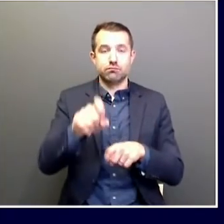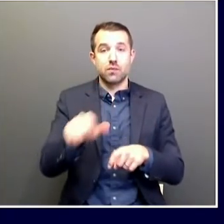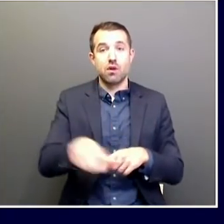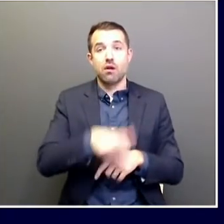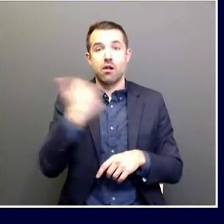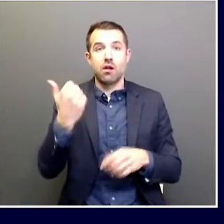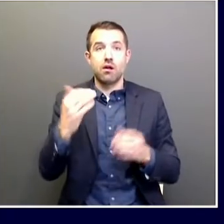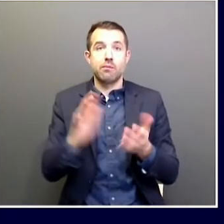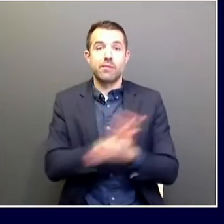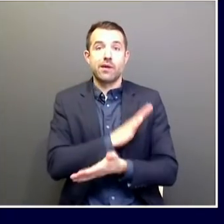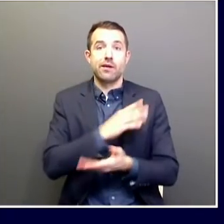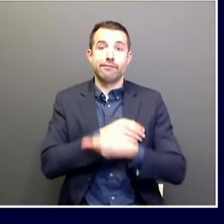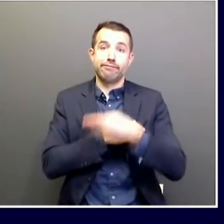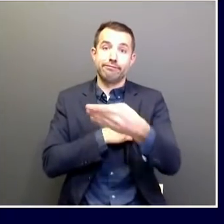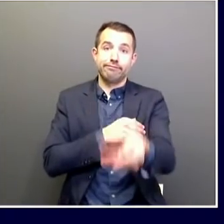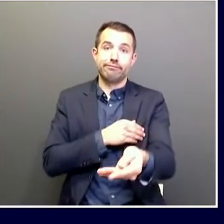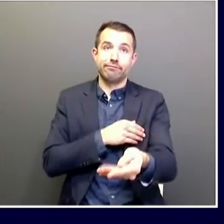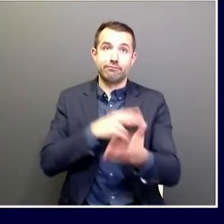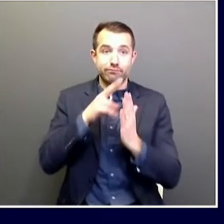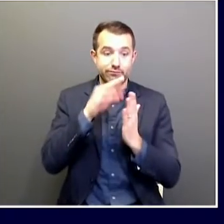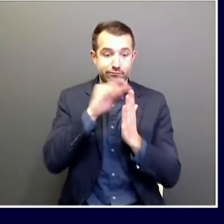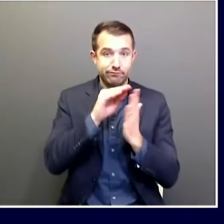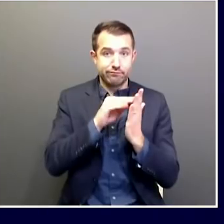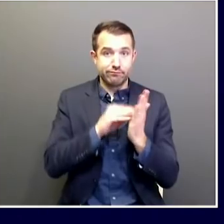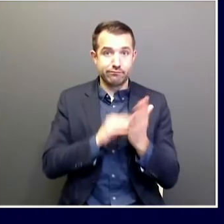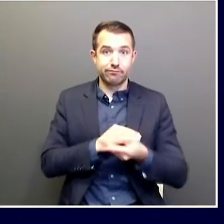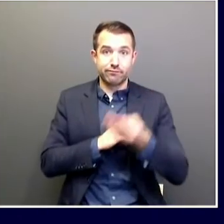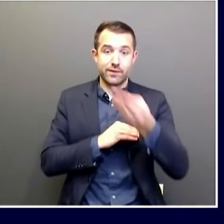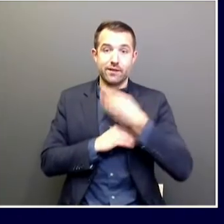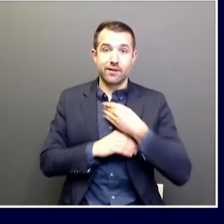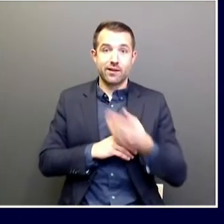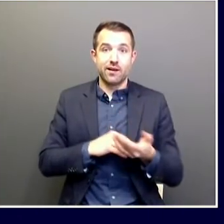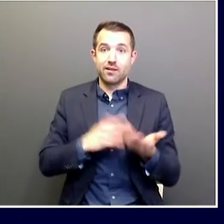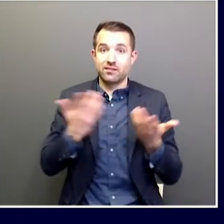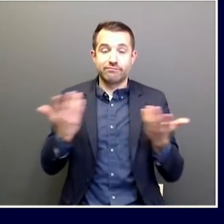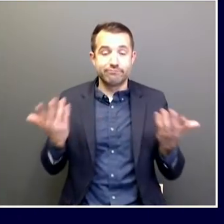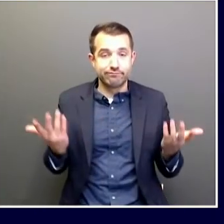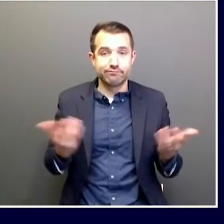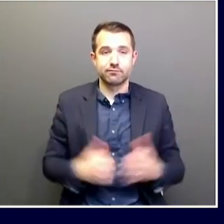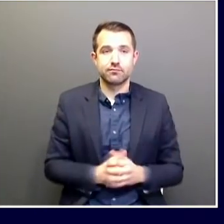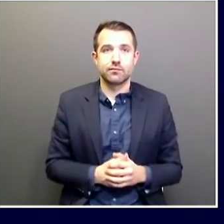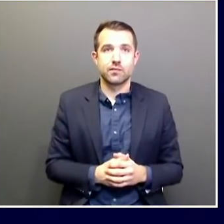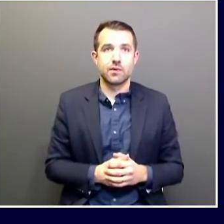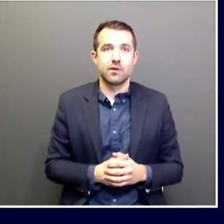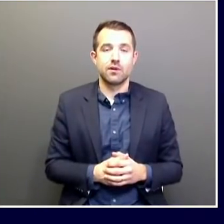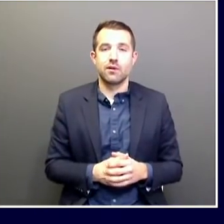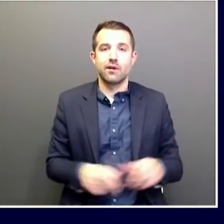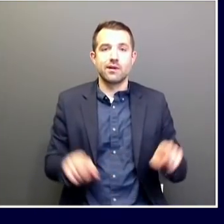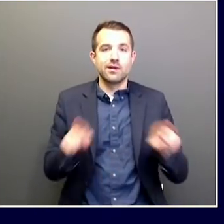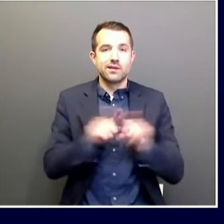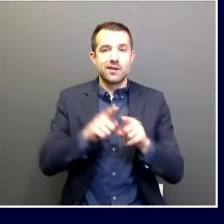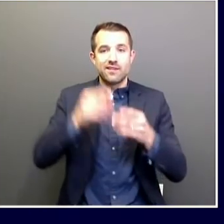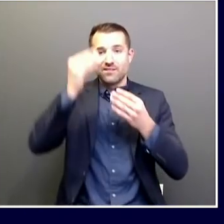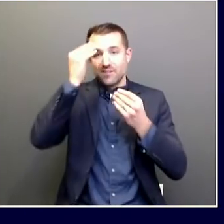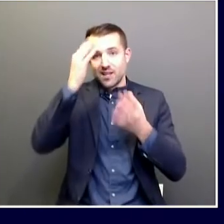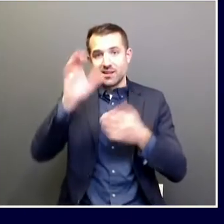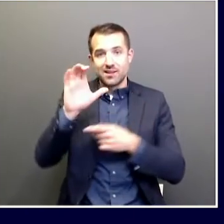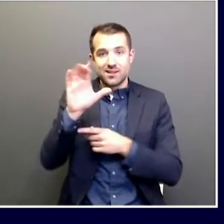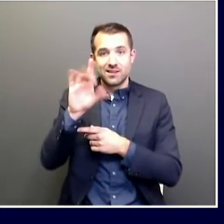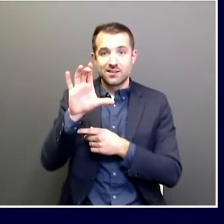Every provider does it slightly differently, but it is all standardized. It's all based on the same CDC patient intake